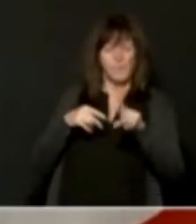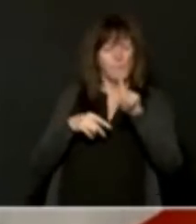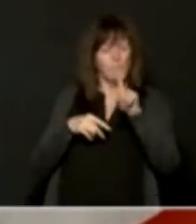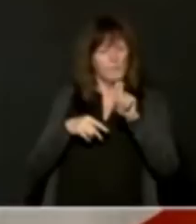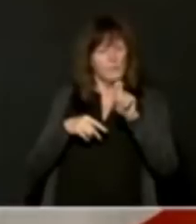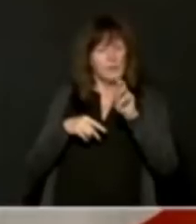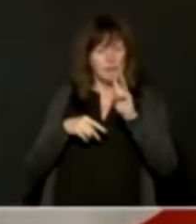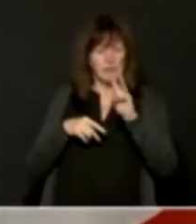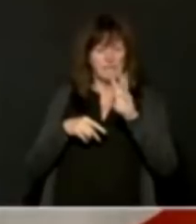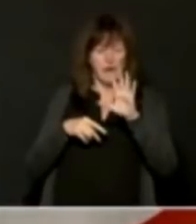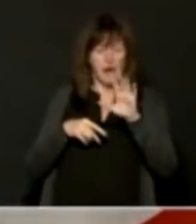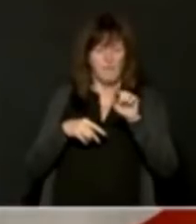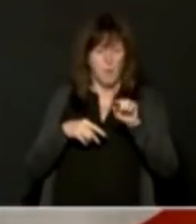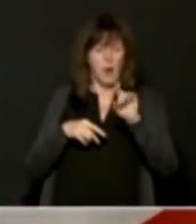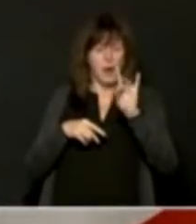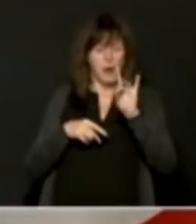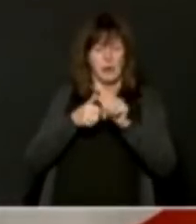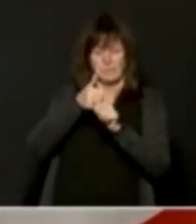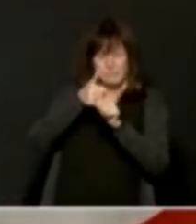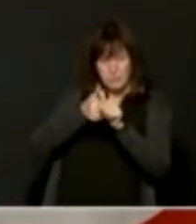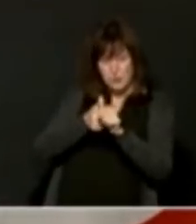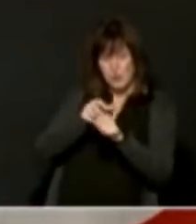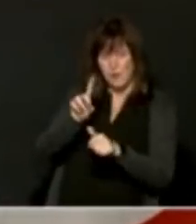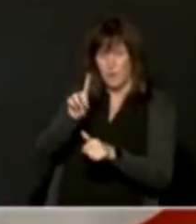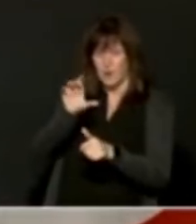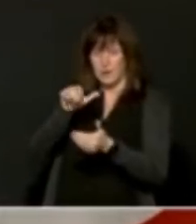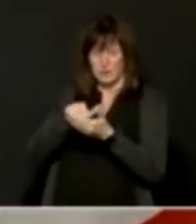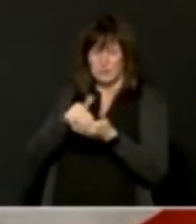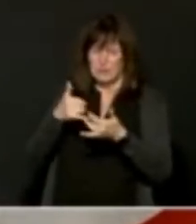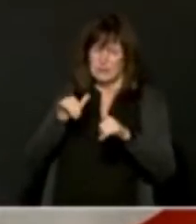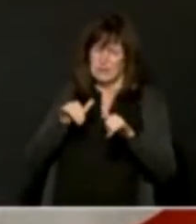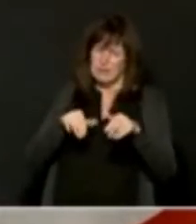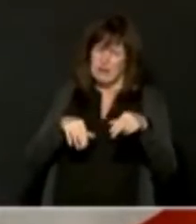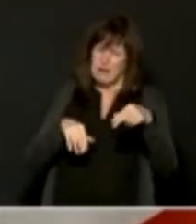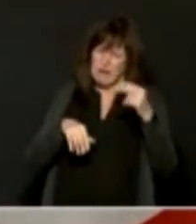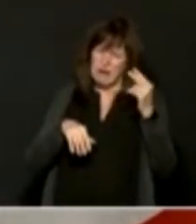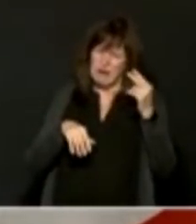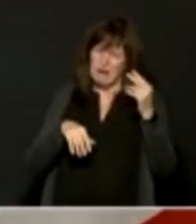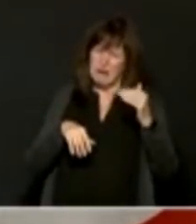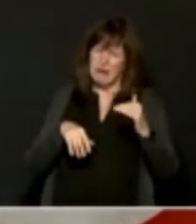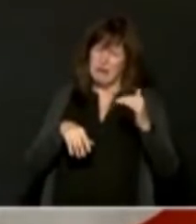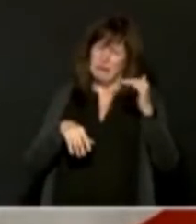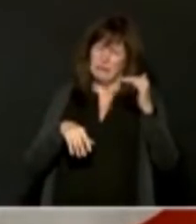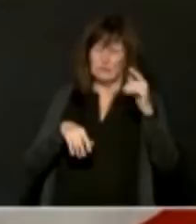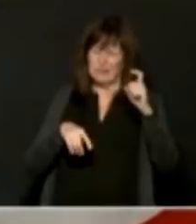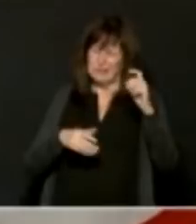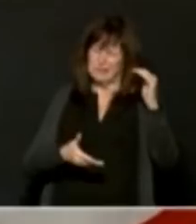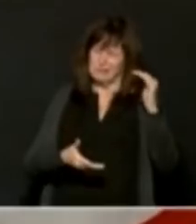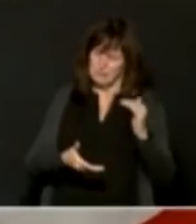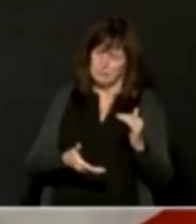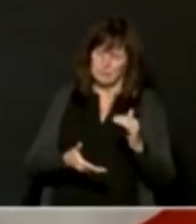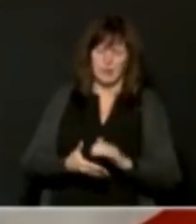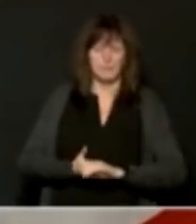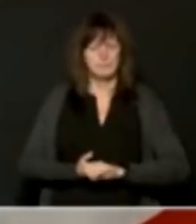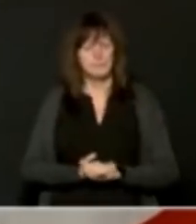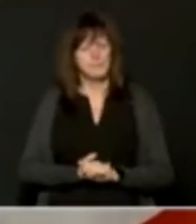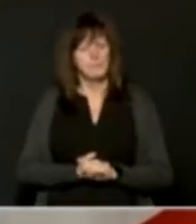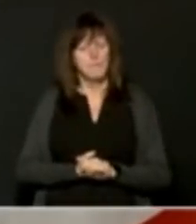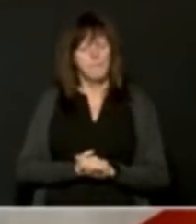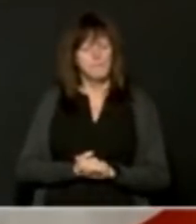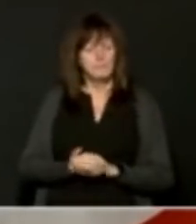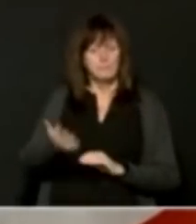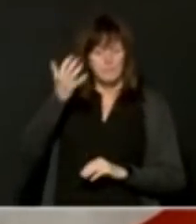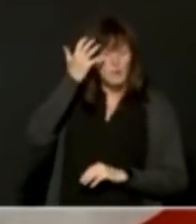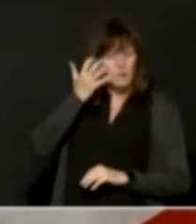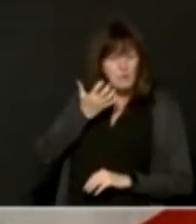165.8 cases per 100,000 population. The number of patients in hospital and ICU